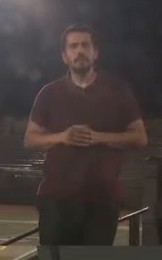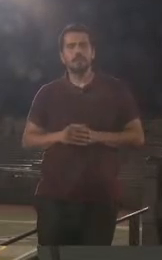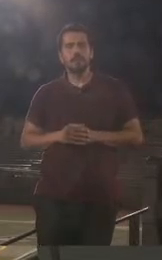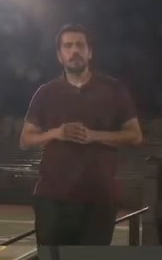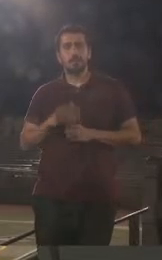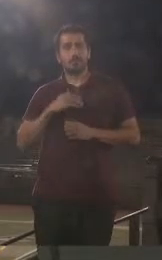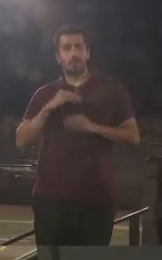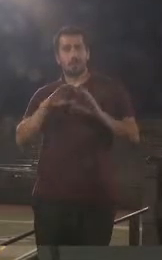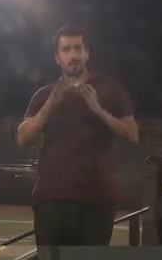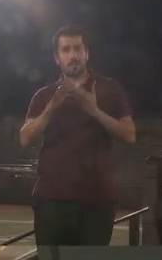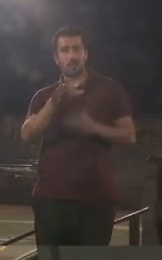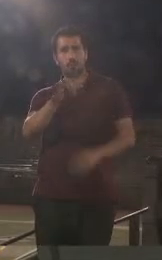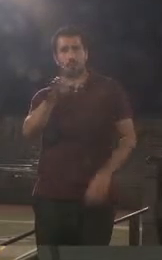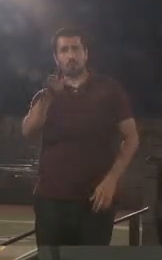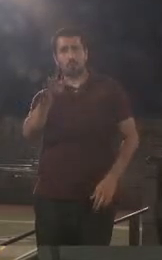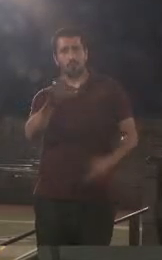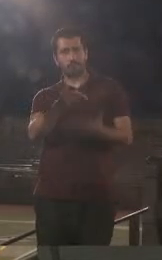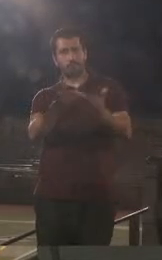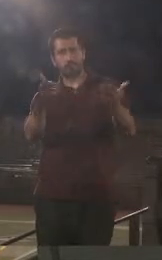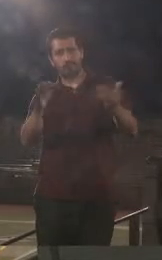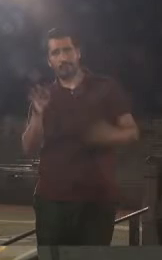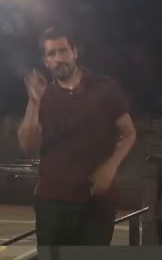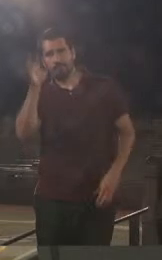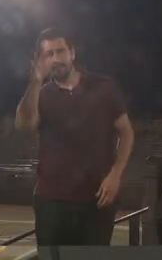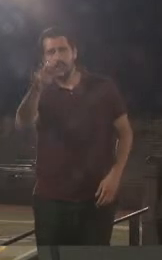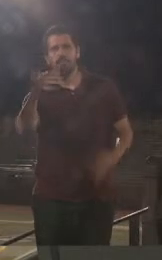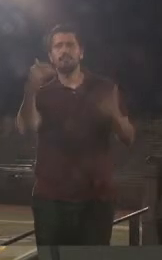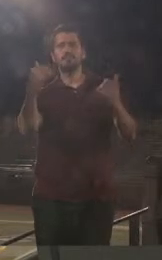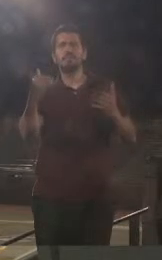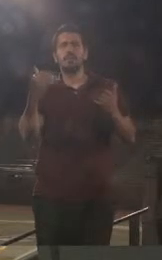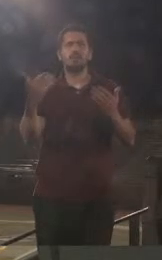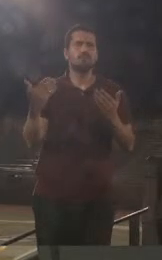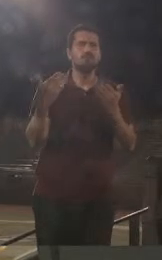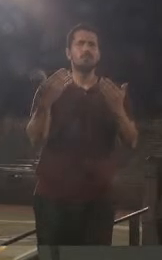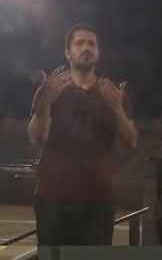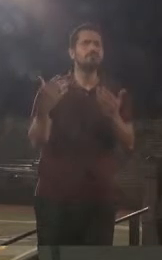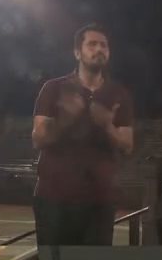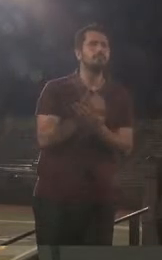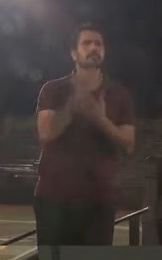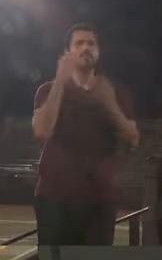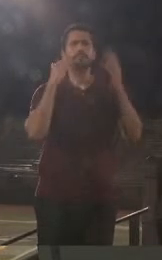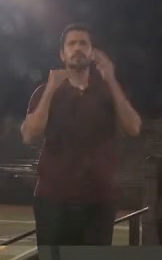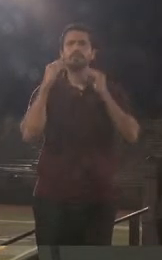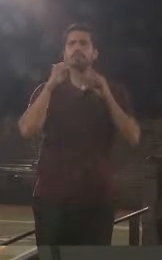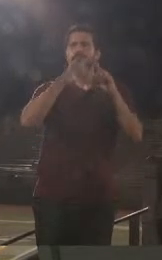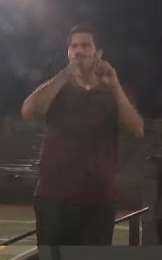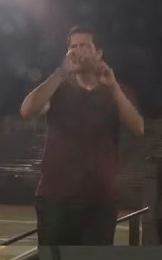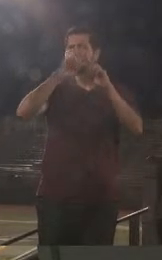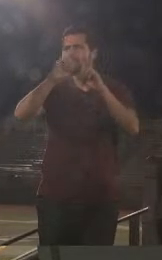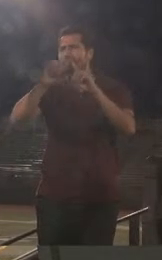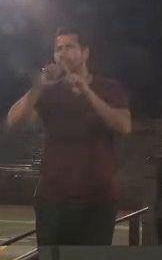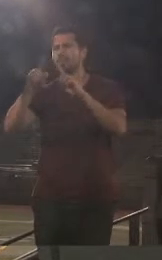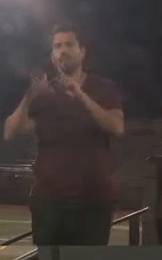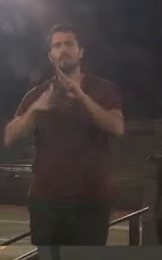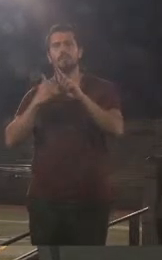my advice to you all is to live your life in the present moment and fill your life with experiences that will leave you with joy and unforgettable